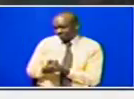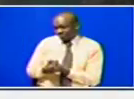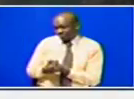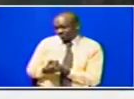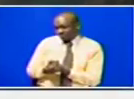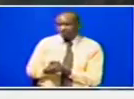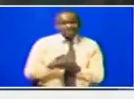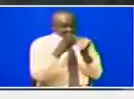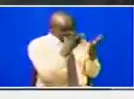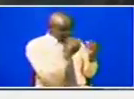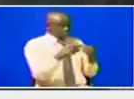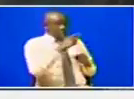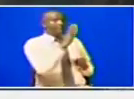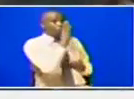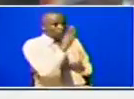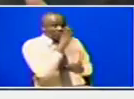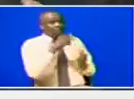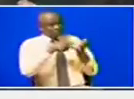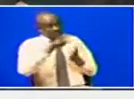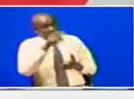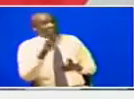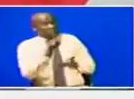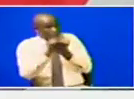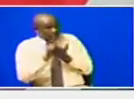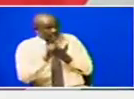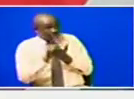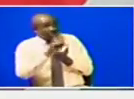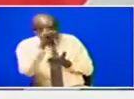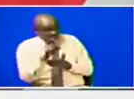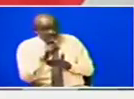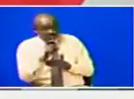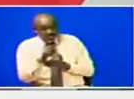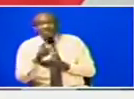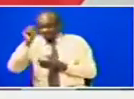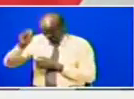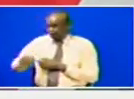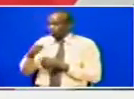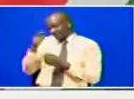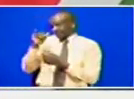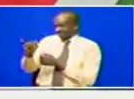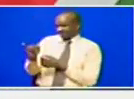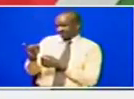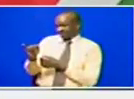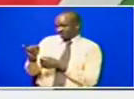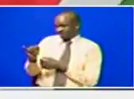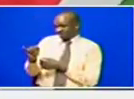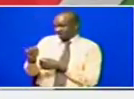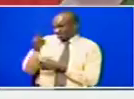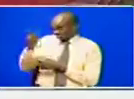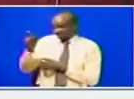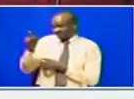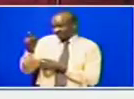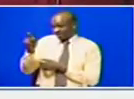In simple terms, we are borrowing to pay another debt. You can call it that way. You can, but that is